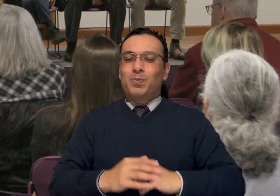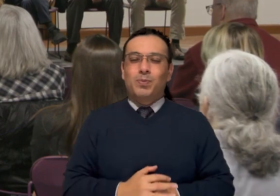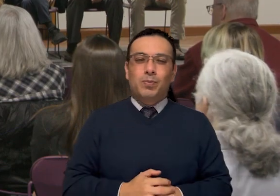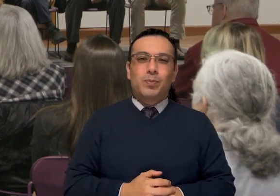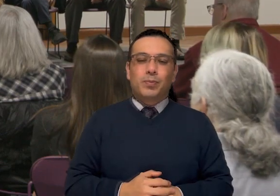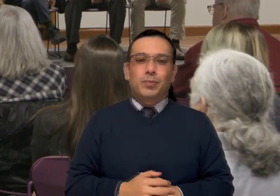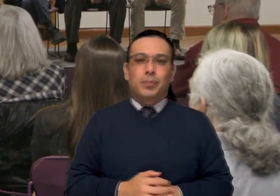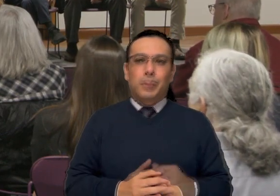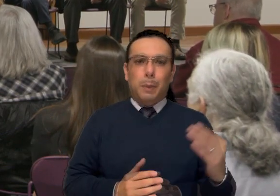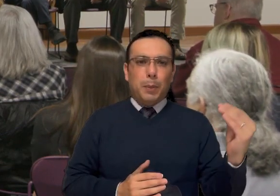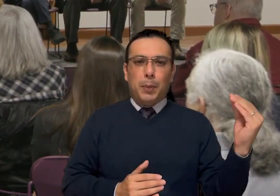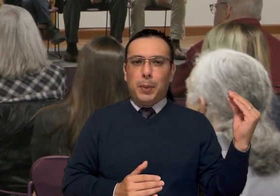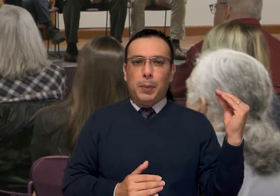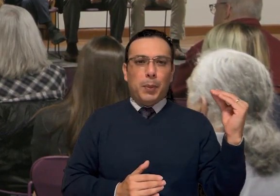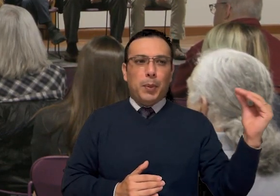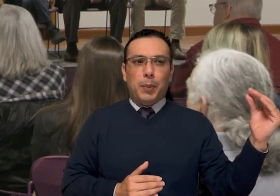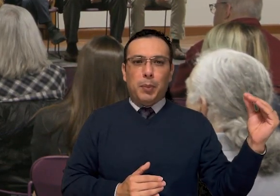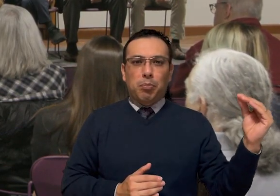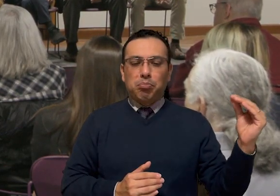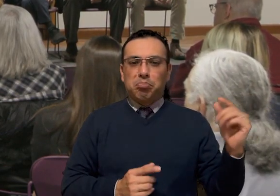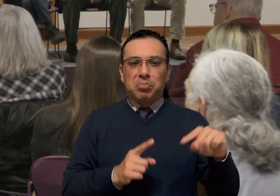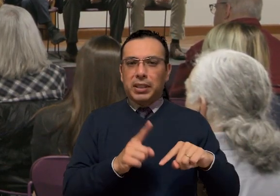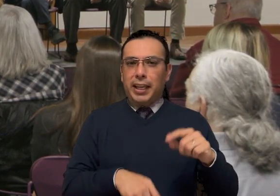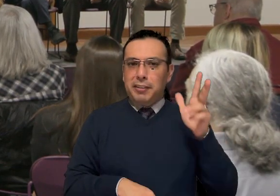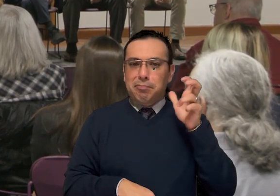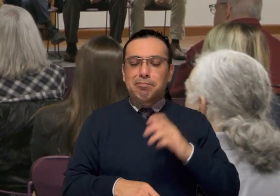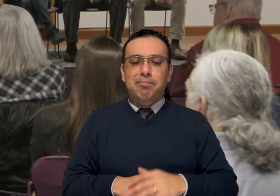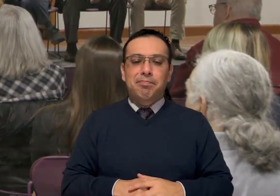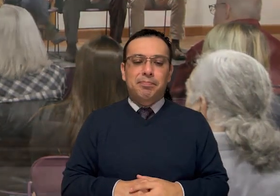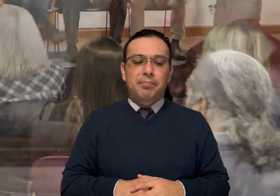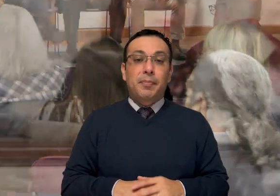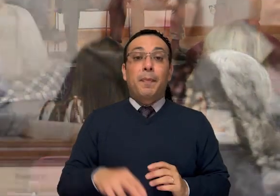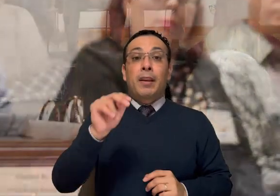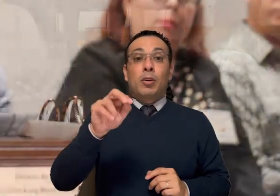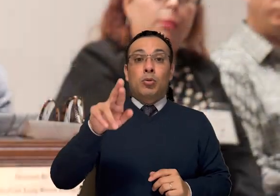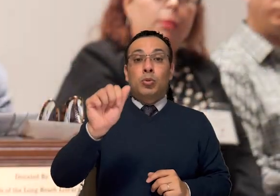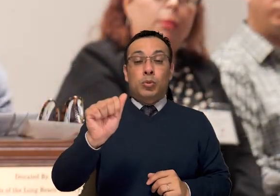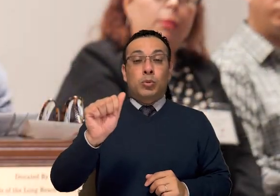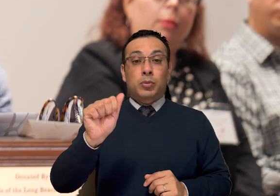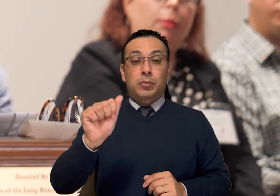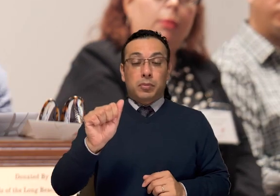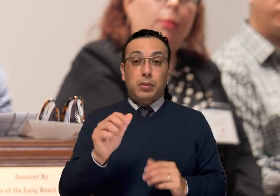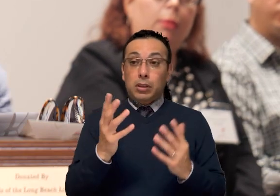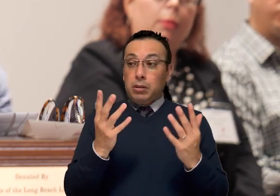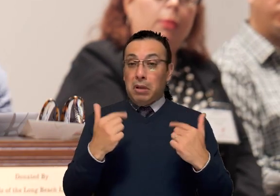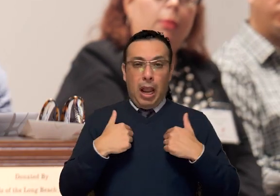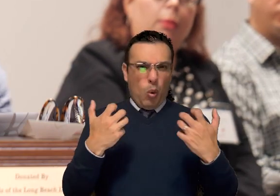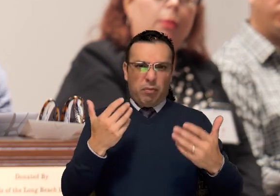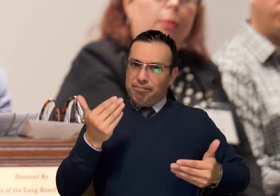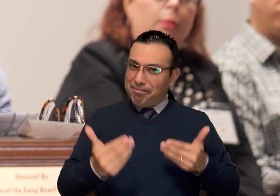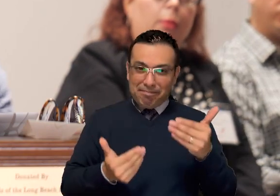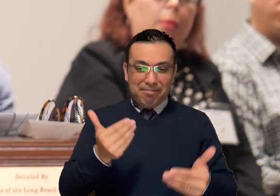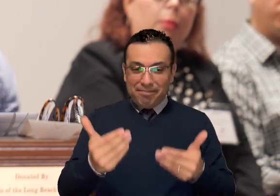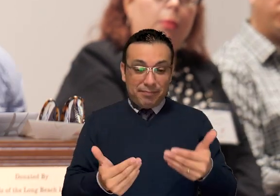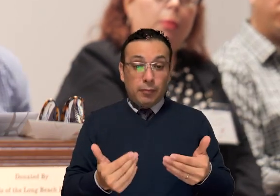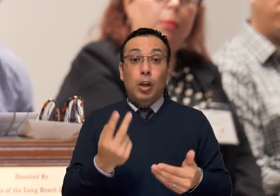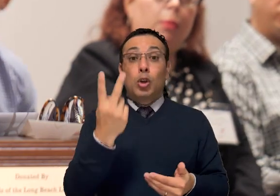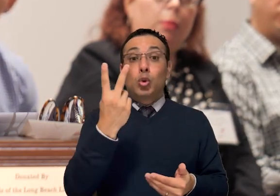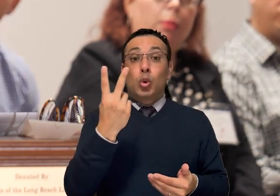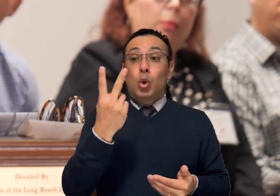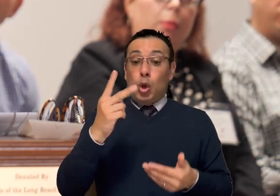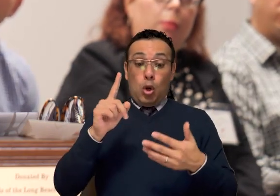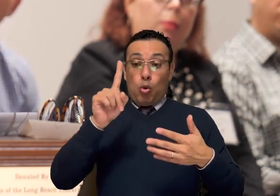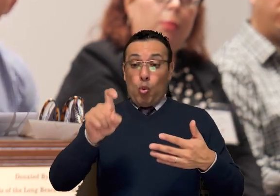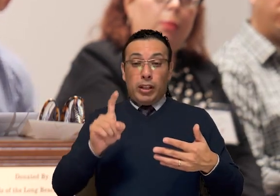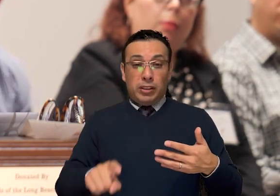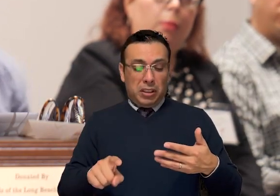So I want to keep going. I have 2 questions here that repeat questions that we've already answered, so I'm going to move